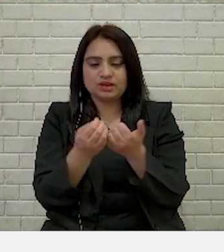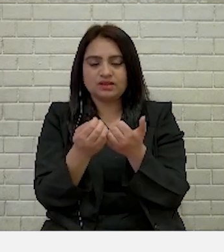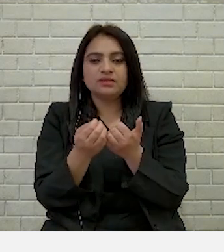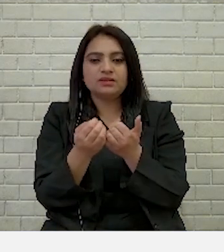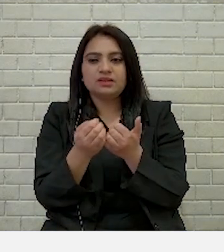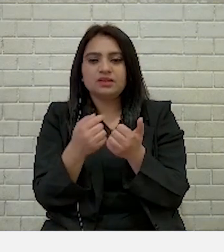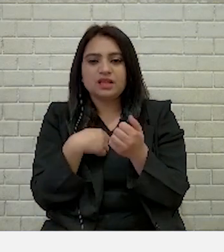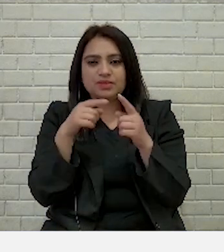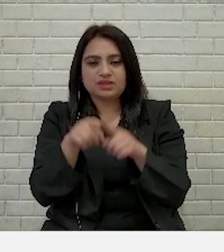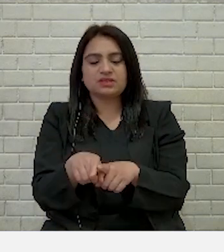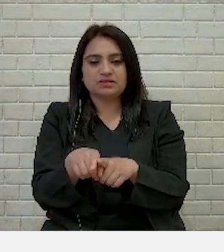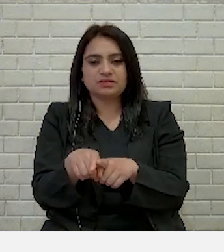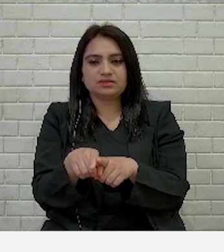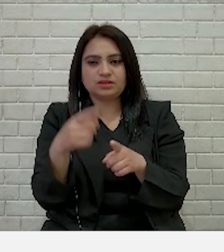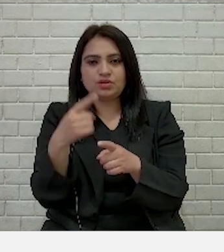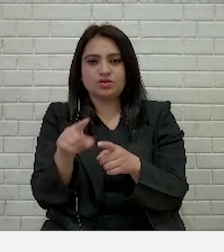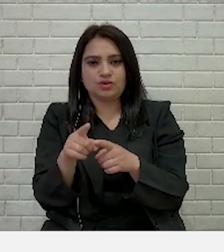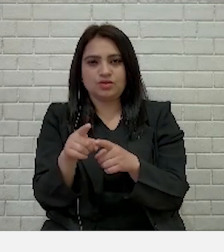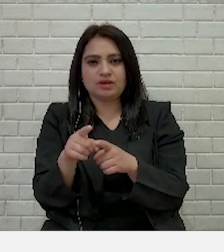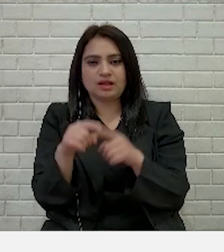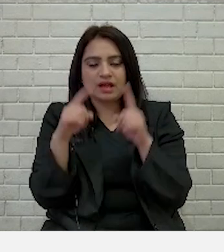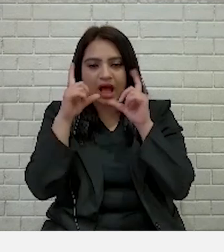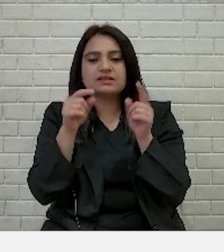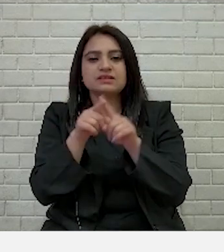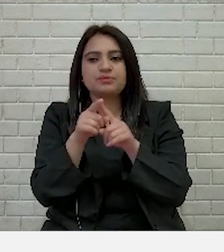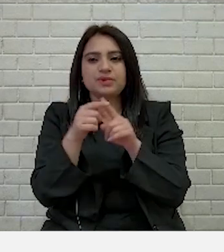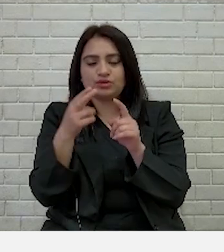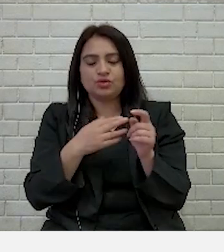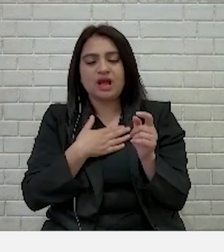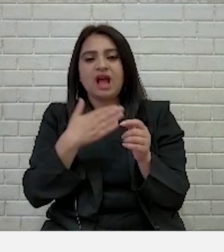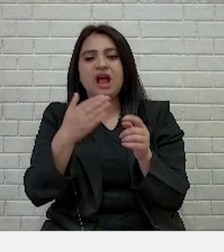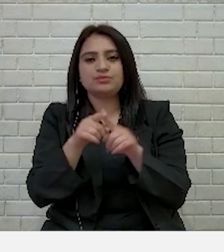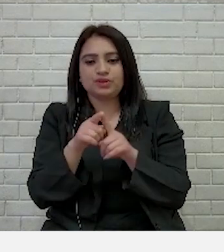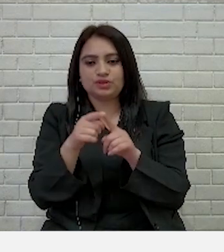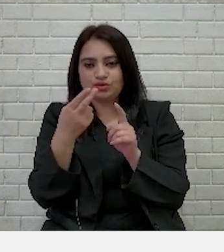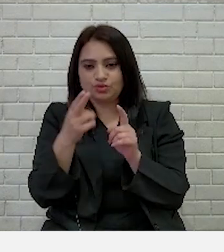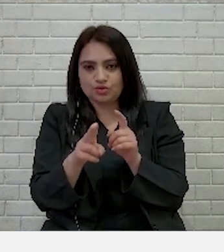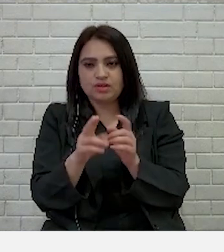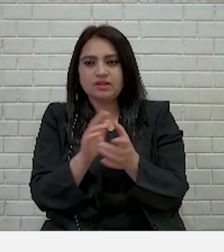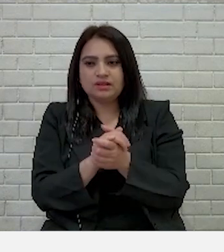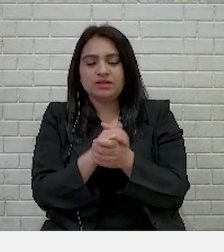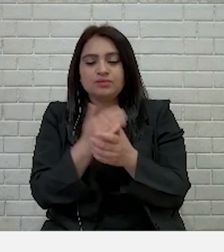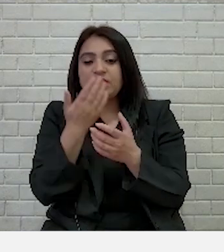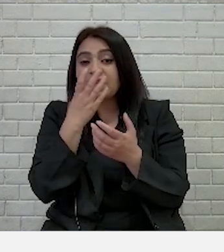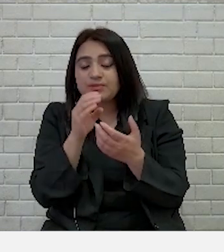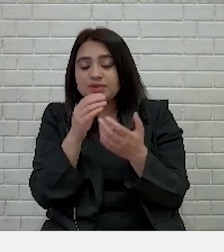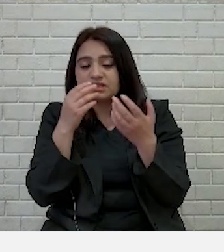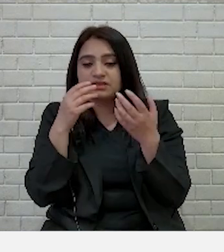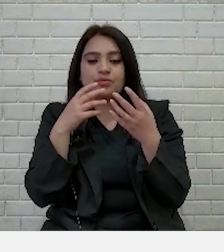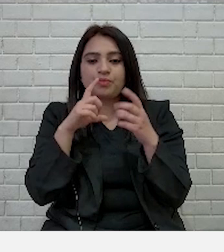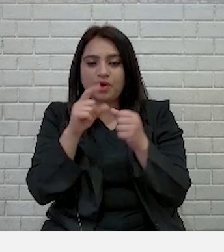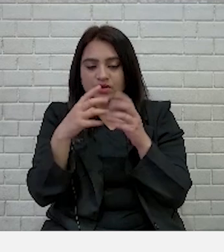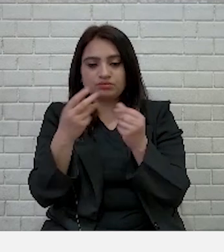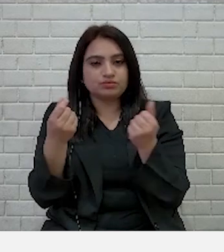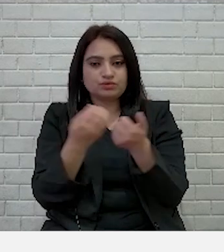passion. I was somebody who was just a college graduate and I had a long way to go to learn and explore and actually understand how the world works.